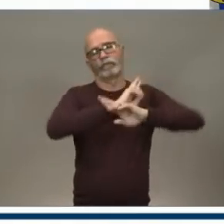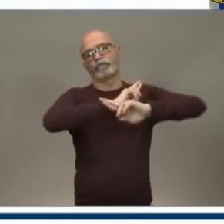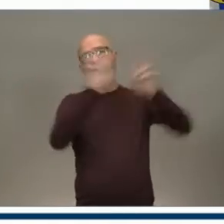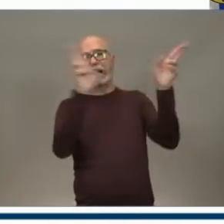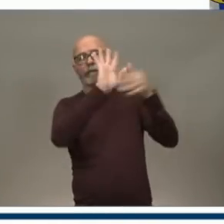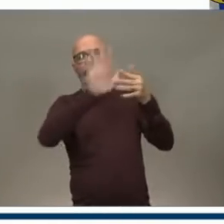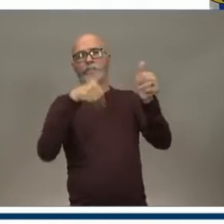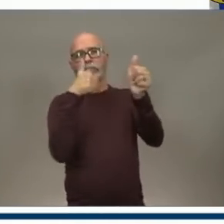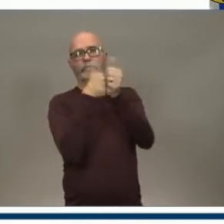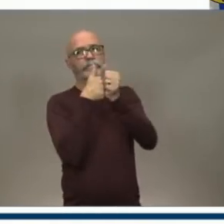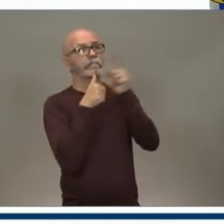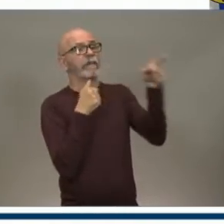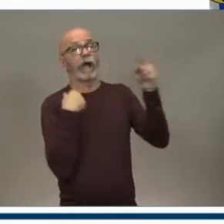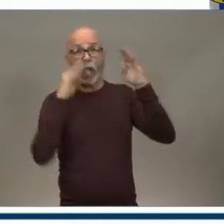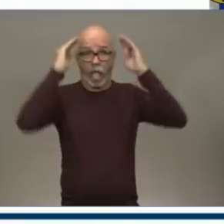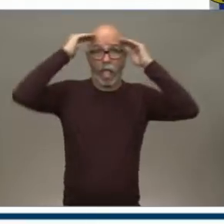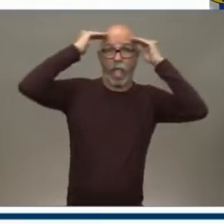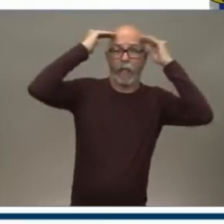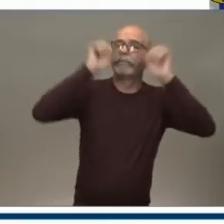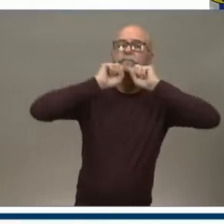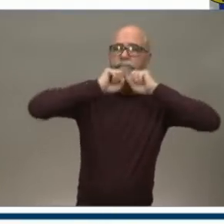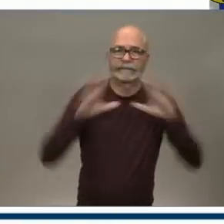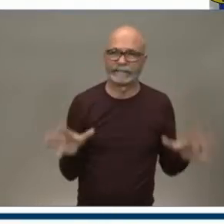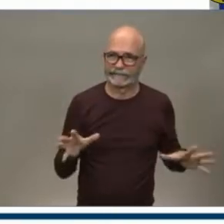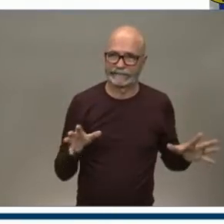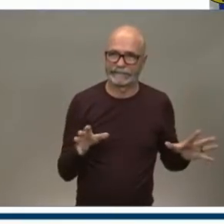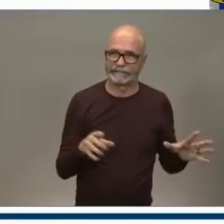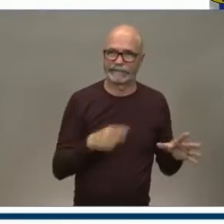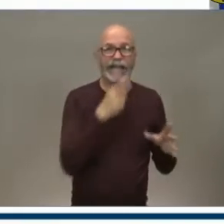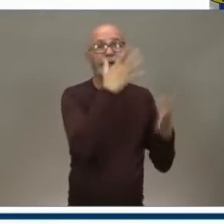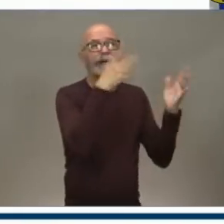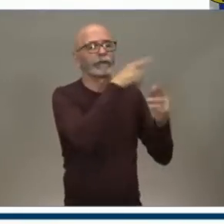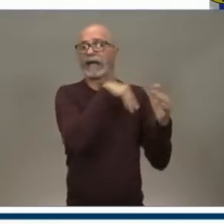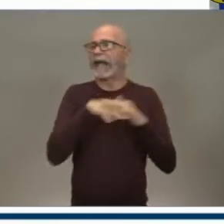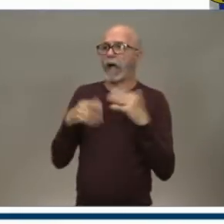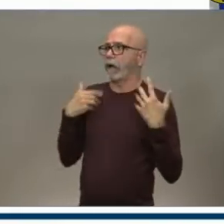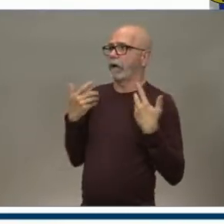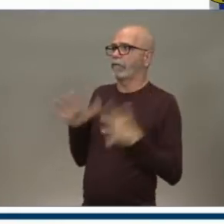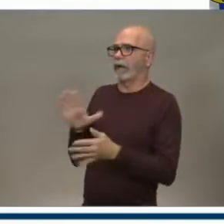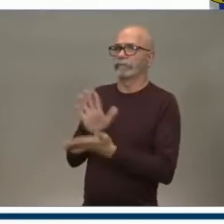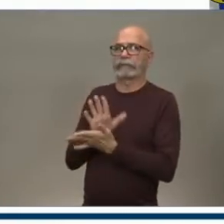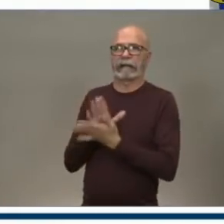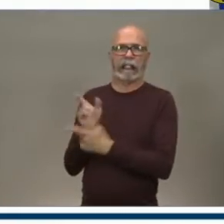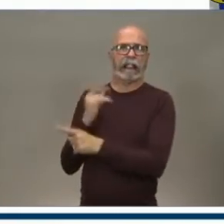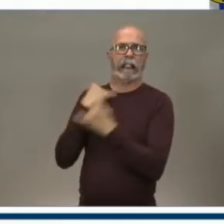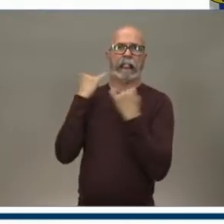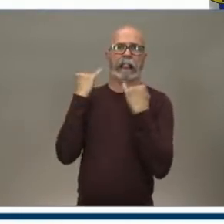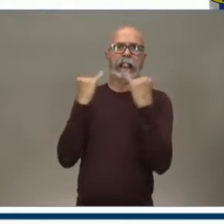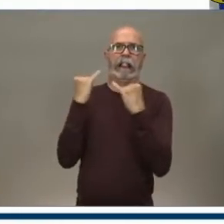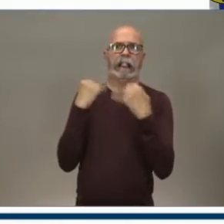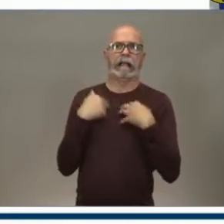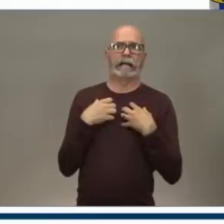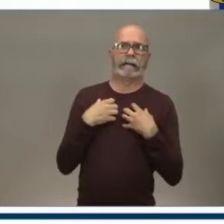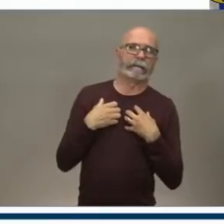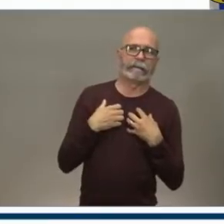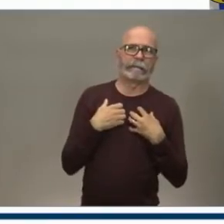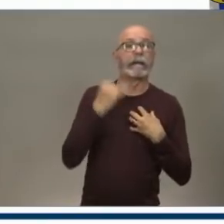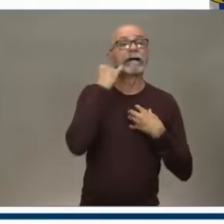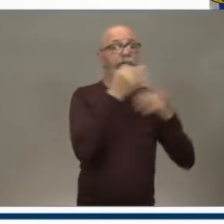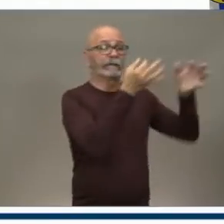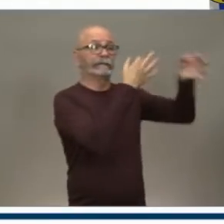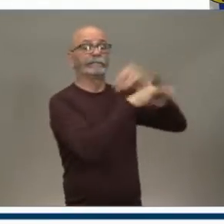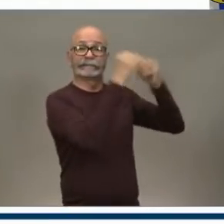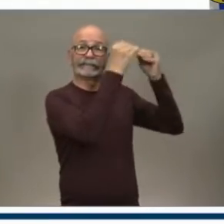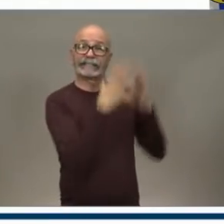not be so willing to volunteer to go into these schools? And Dr. Strang, what would you say to a sub who might be concerned about going into